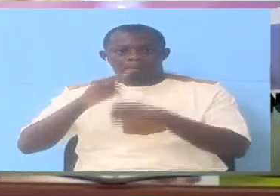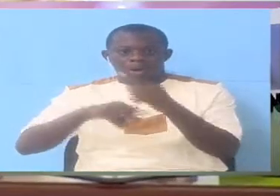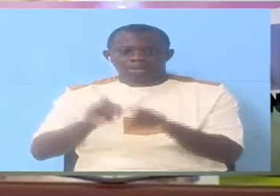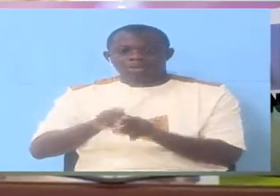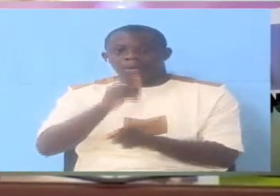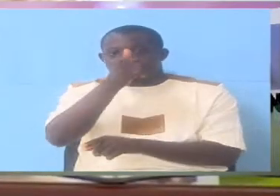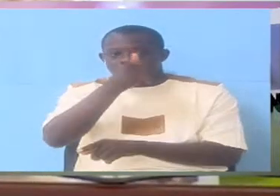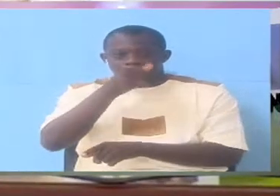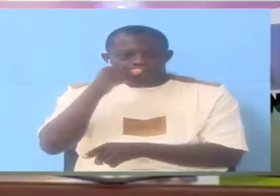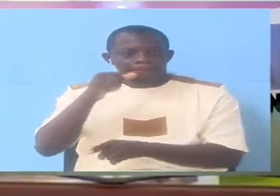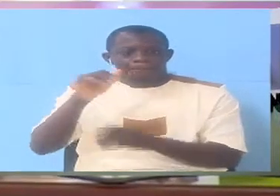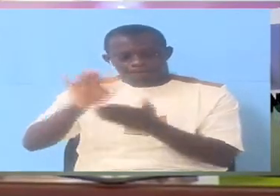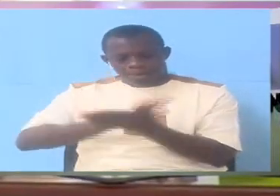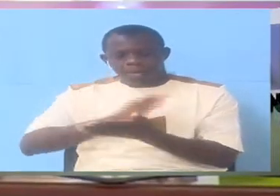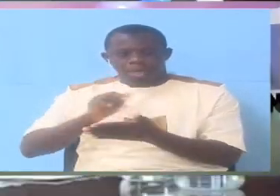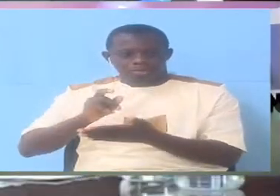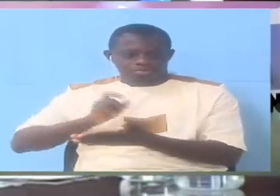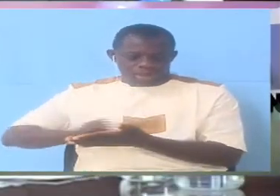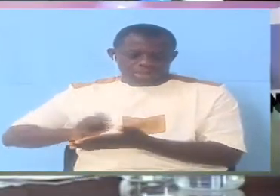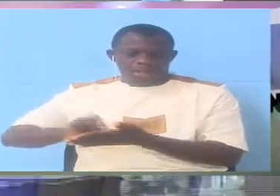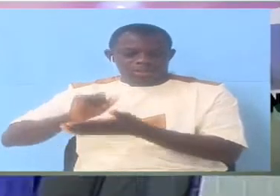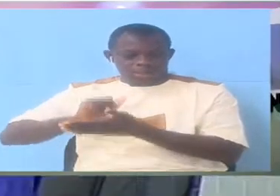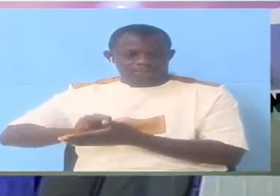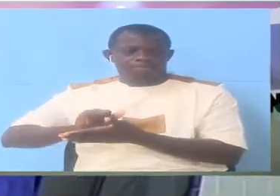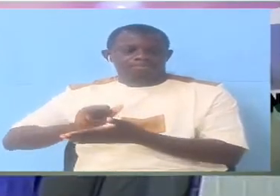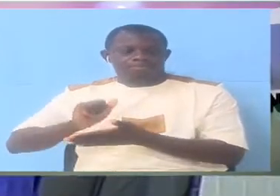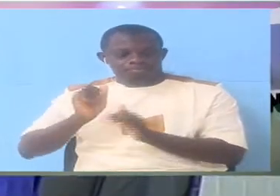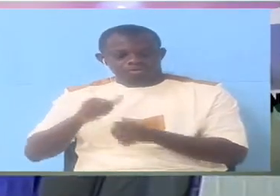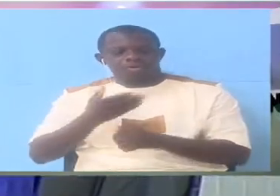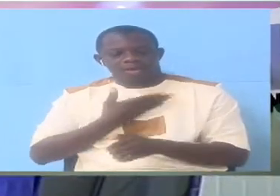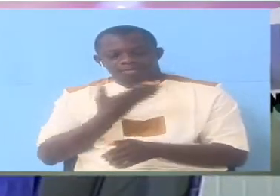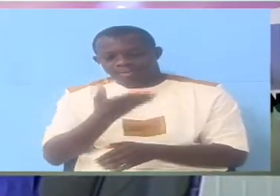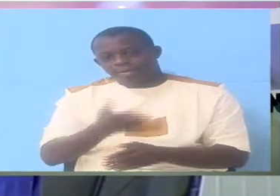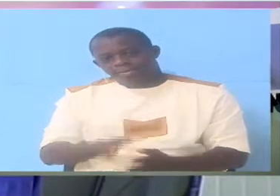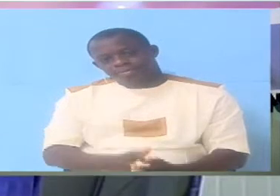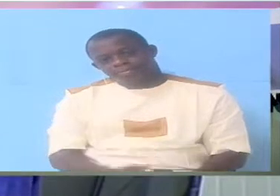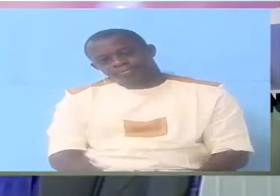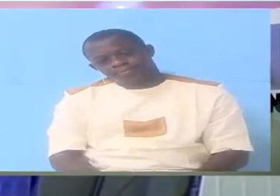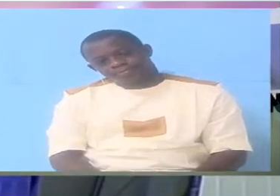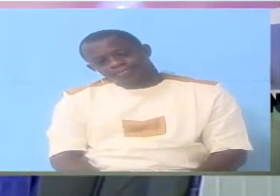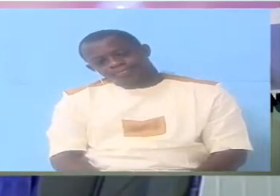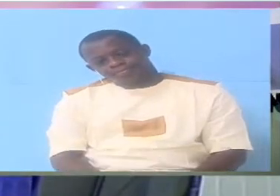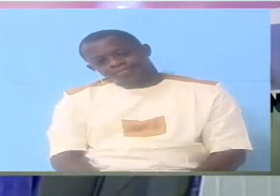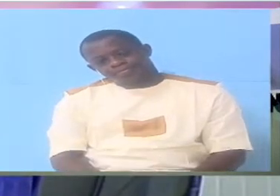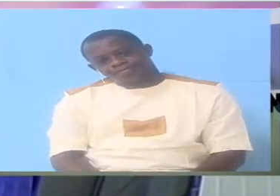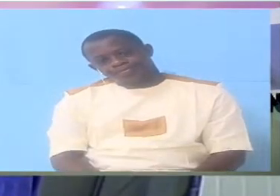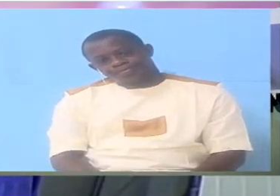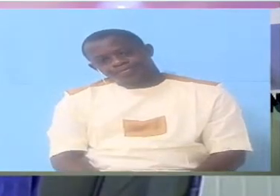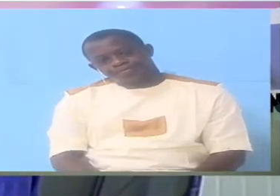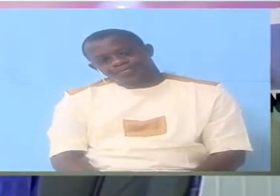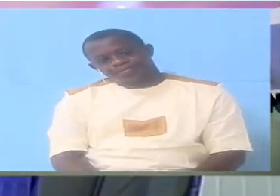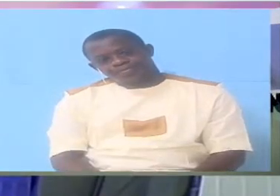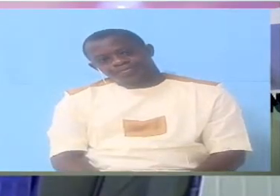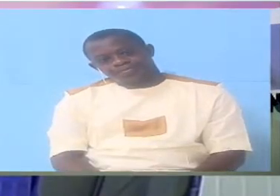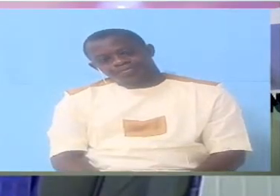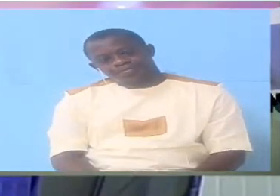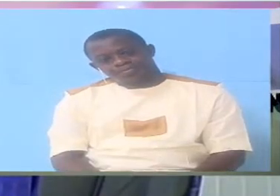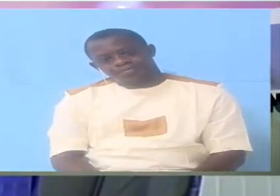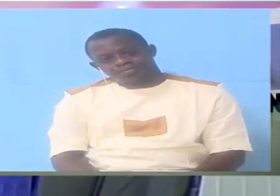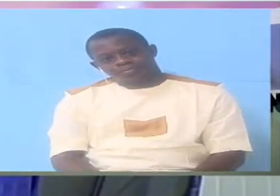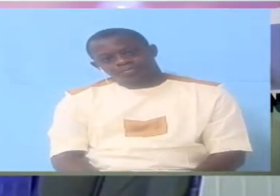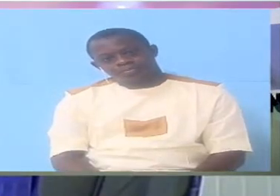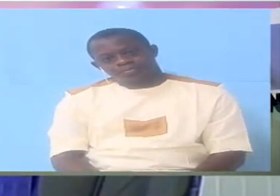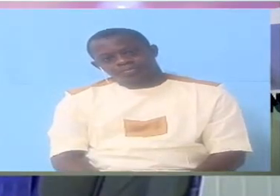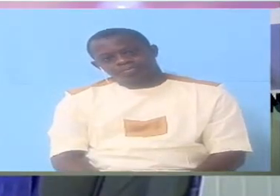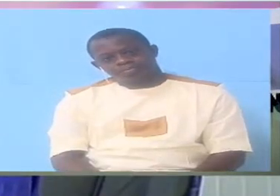of the confidential record. Council kame fola mnyindi ko ninsi do nga nyoje len kachatale silang ay dalilol mendi dalilo me asabu amala